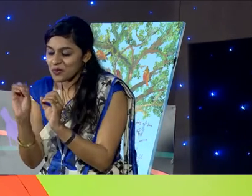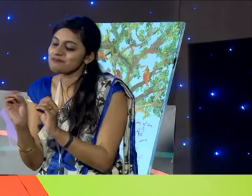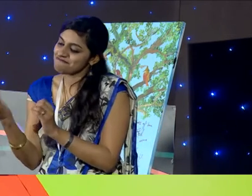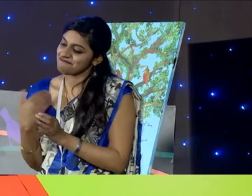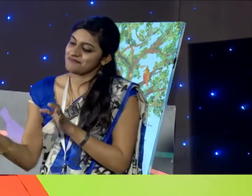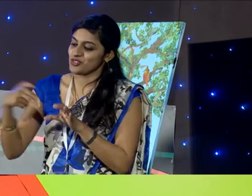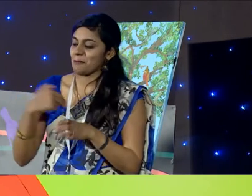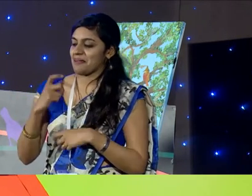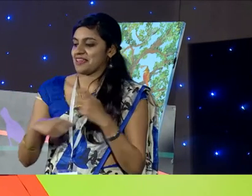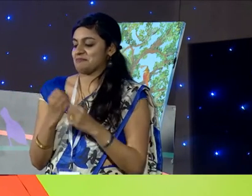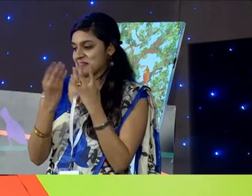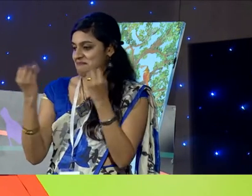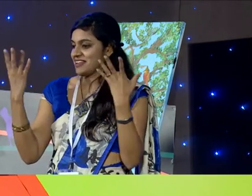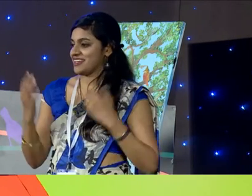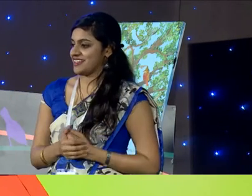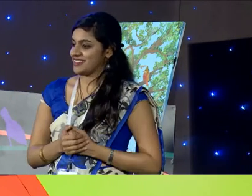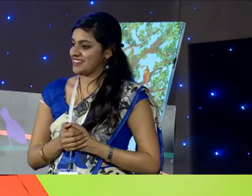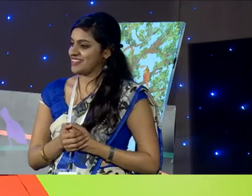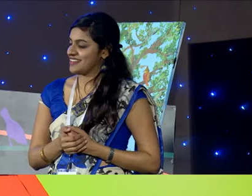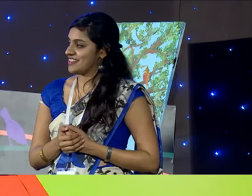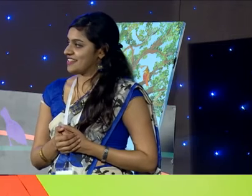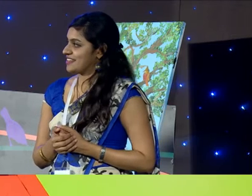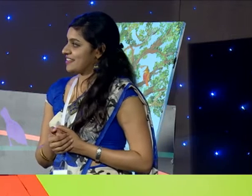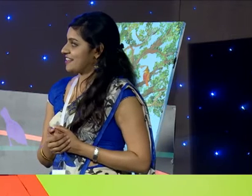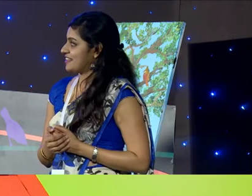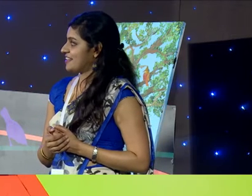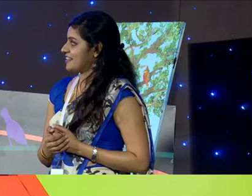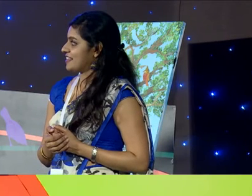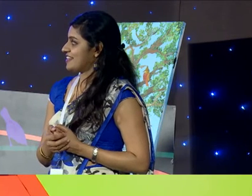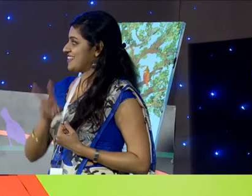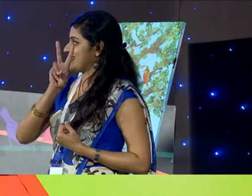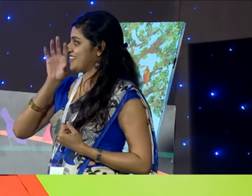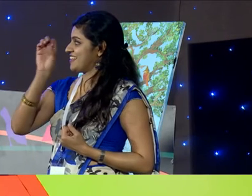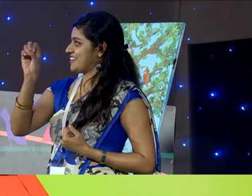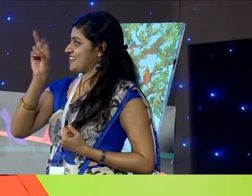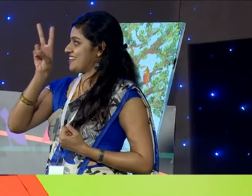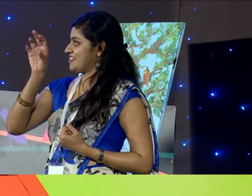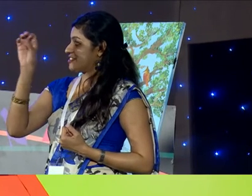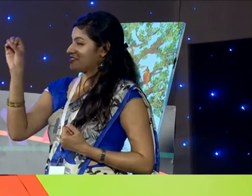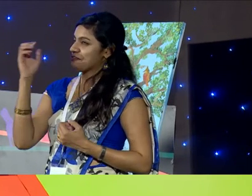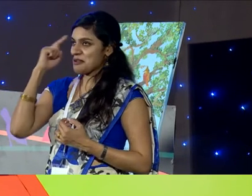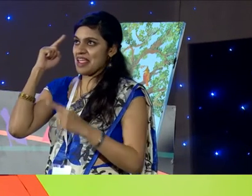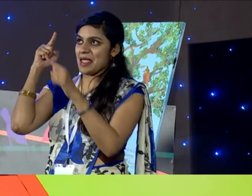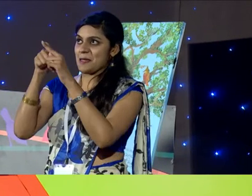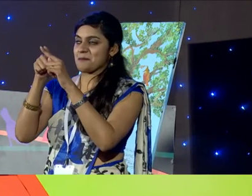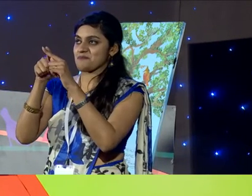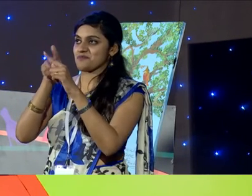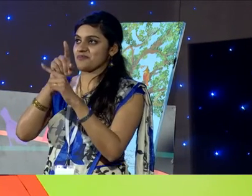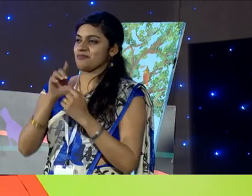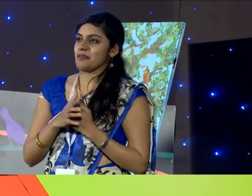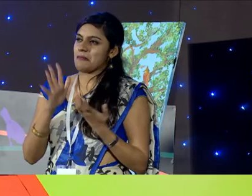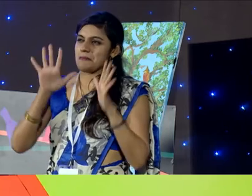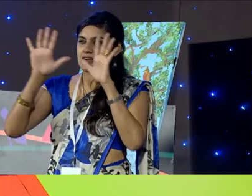And our target is that by 2020, when our workforce will be about 10,000 people, 40% of the company,